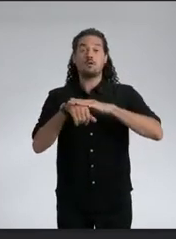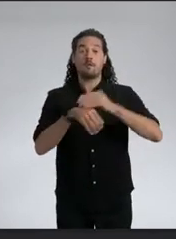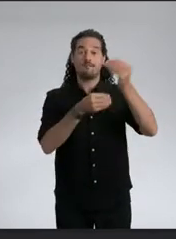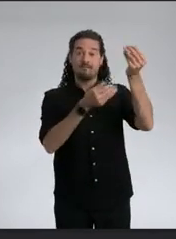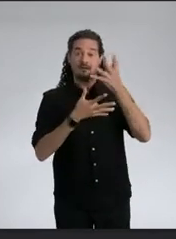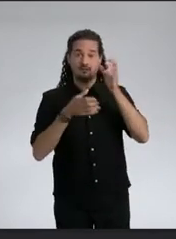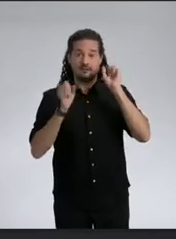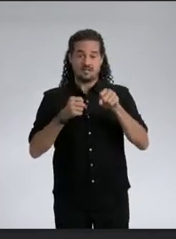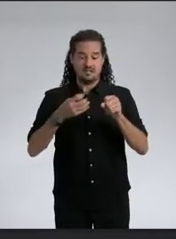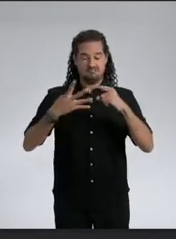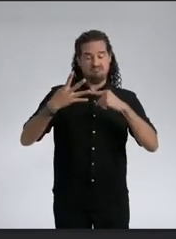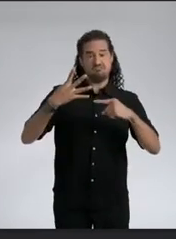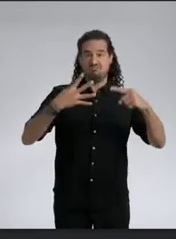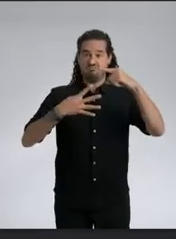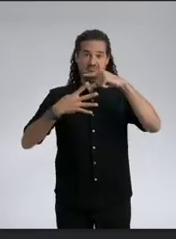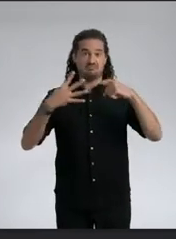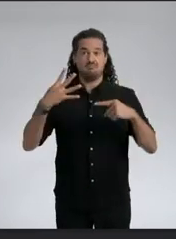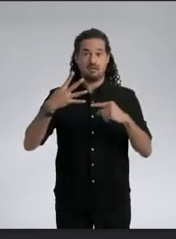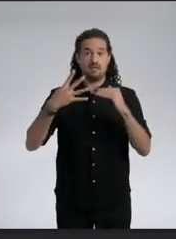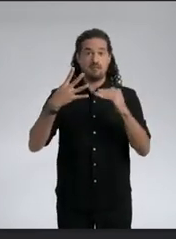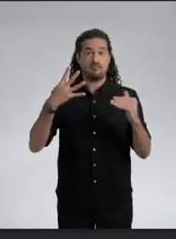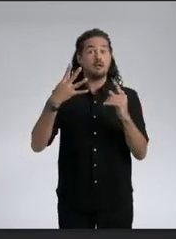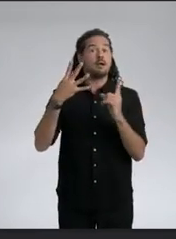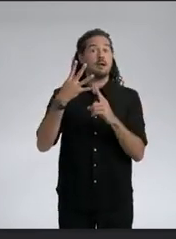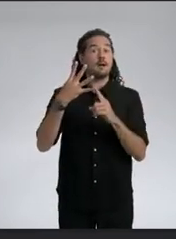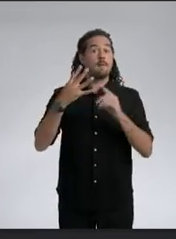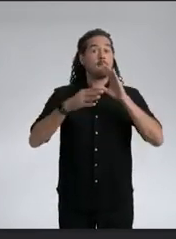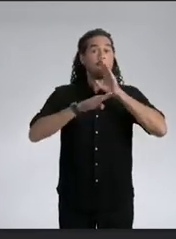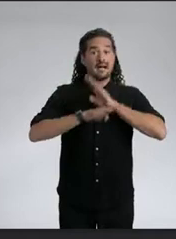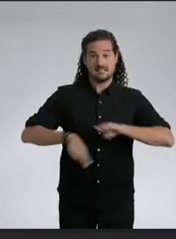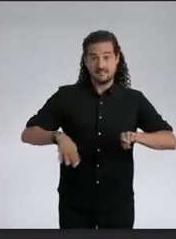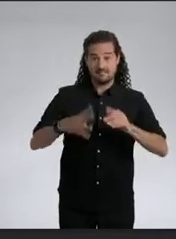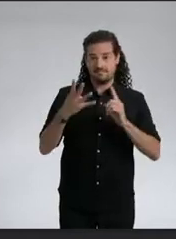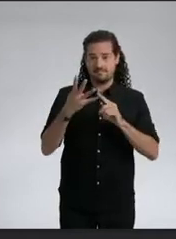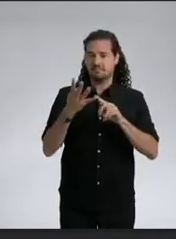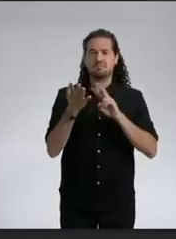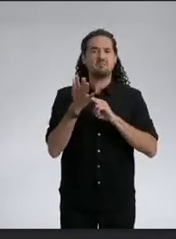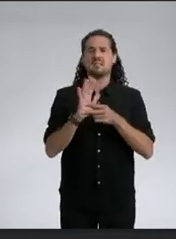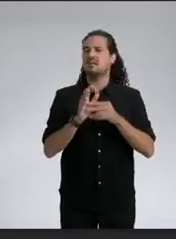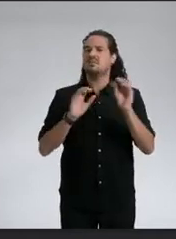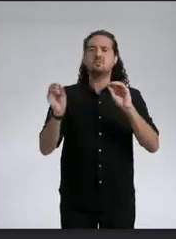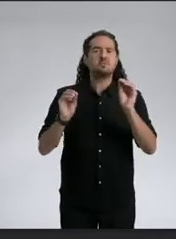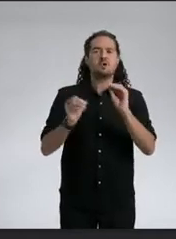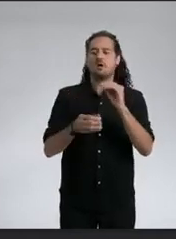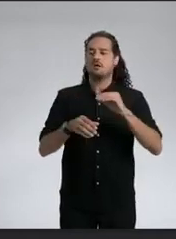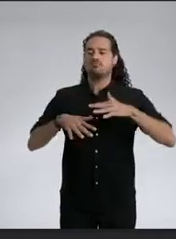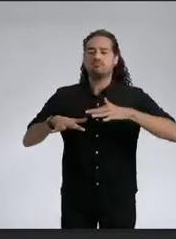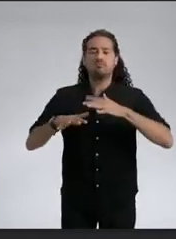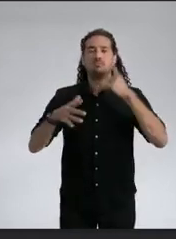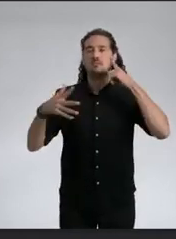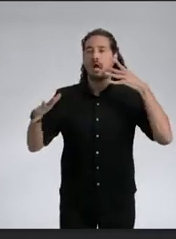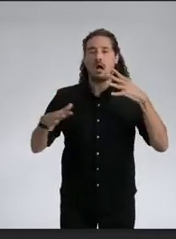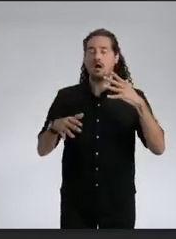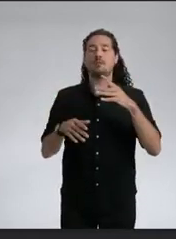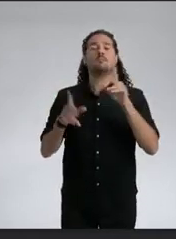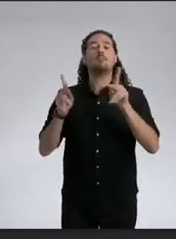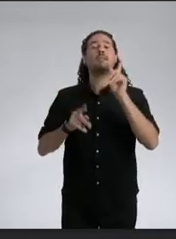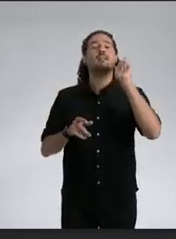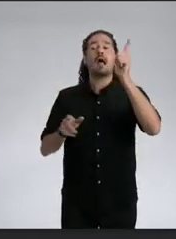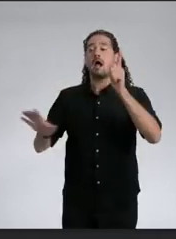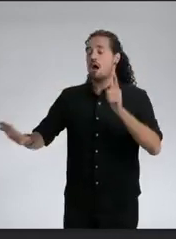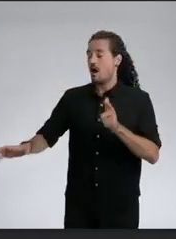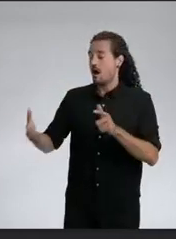of 4 interruption levels. Passive interruptions are silent and don't wake the device. People will see them the next time they pick up their